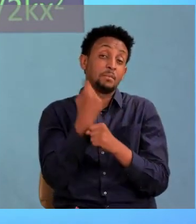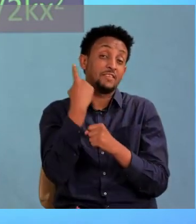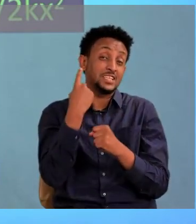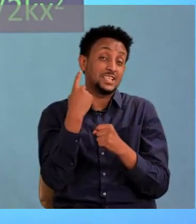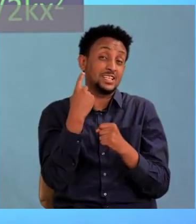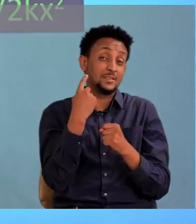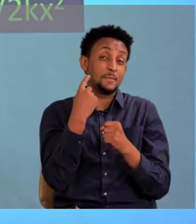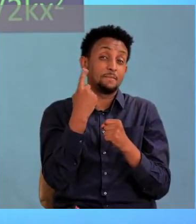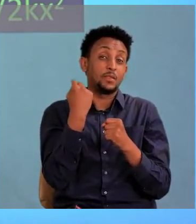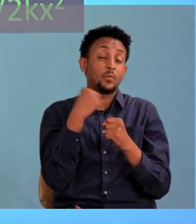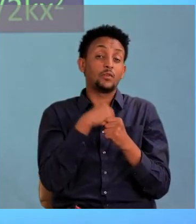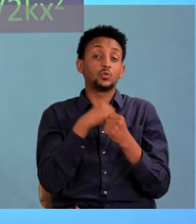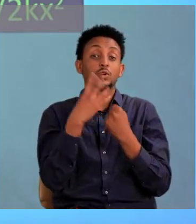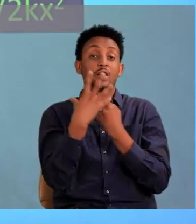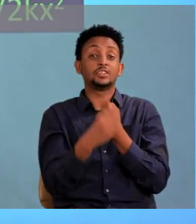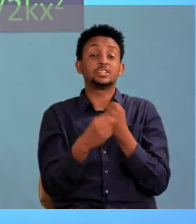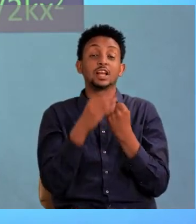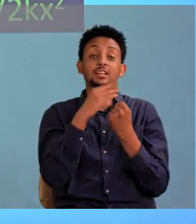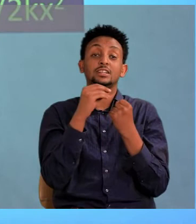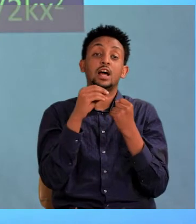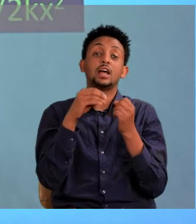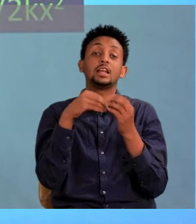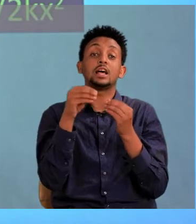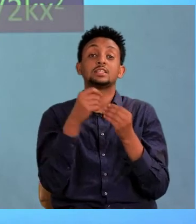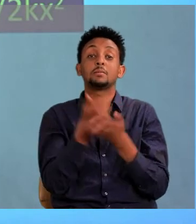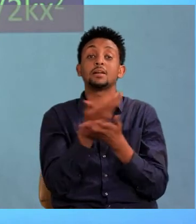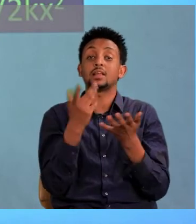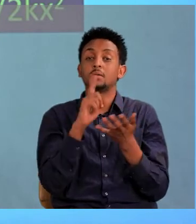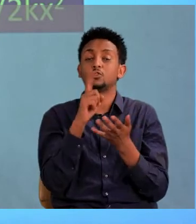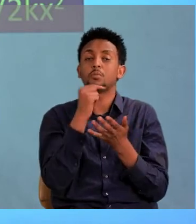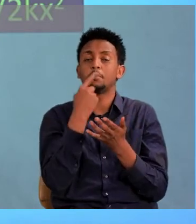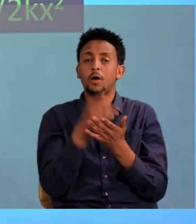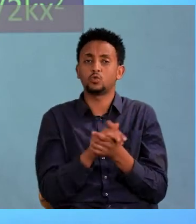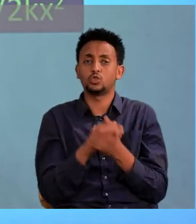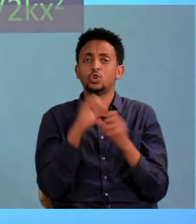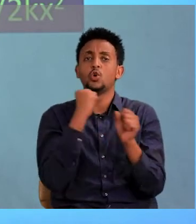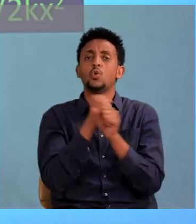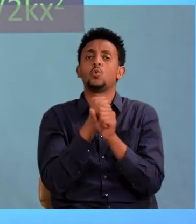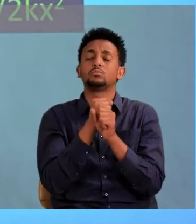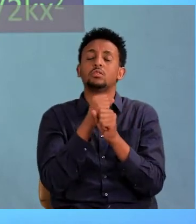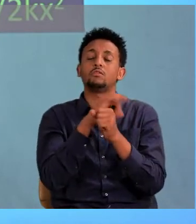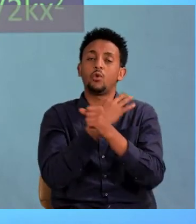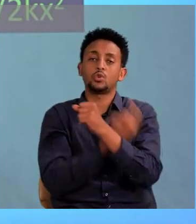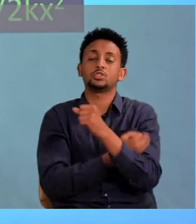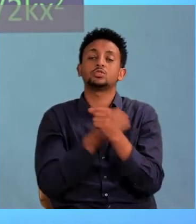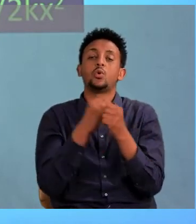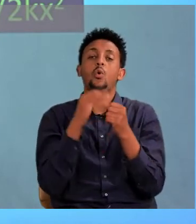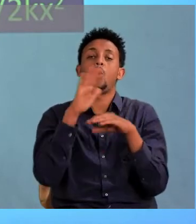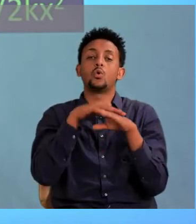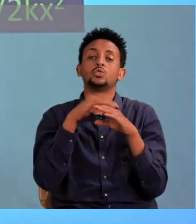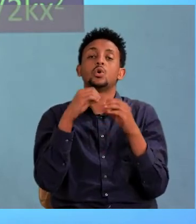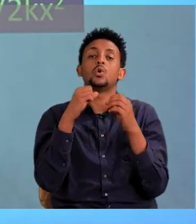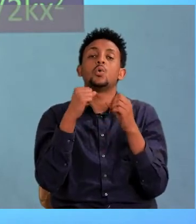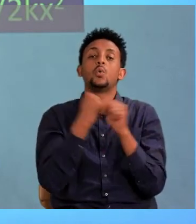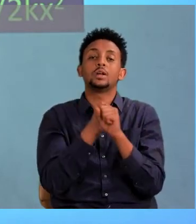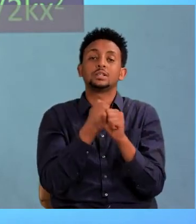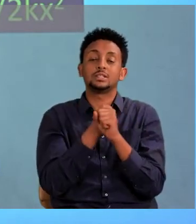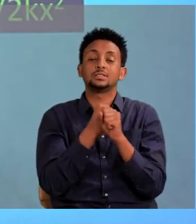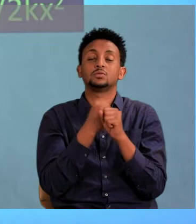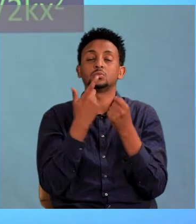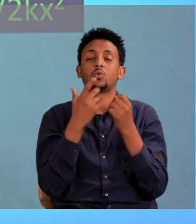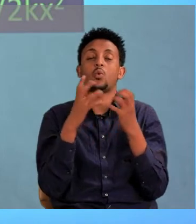we have said that gravitational and elastic materials are said to be work force on elastic substances are said to